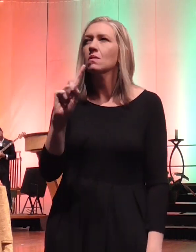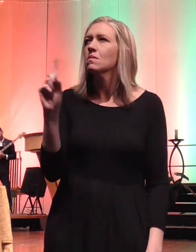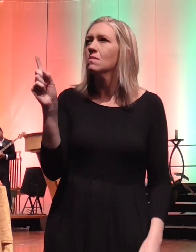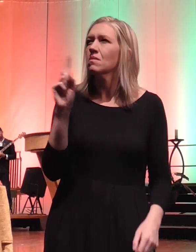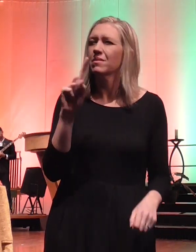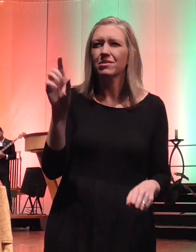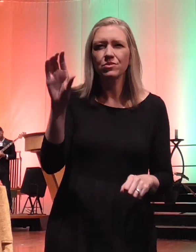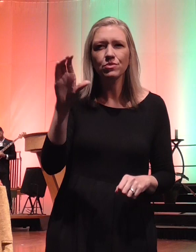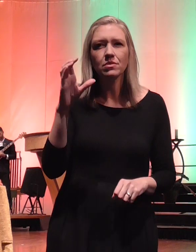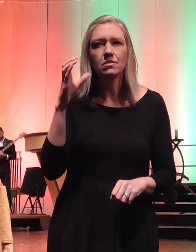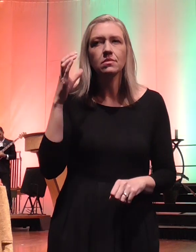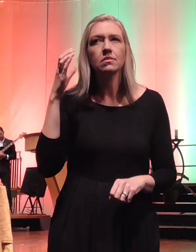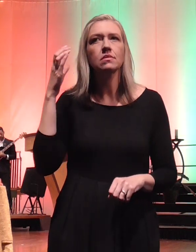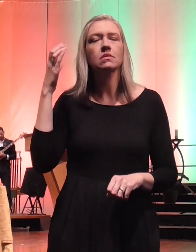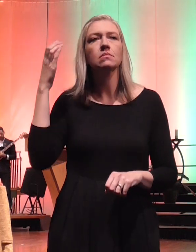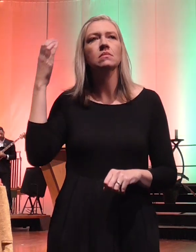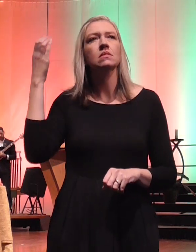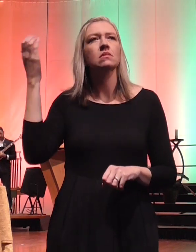Where are you,